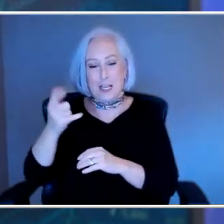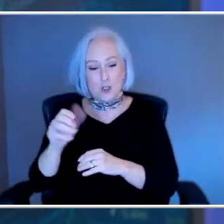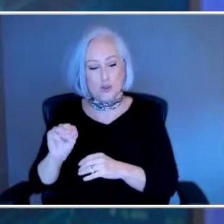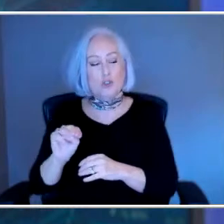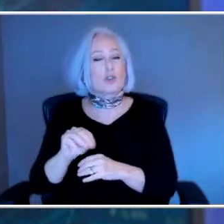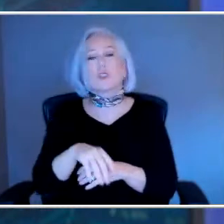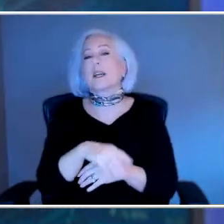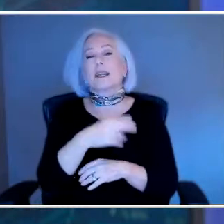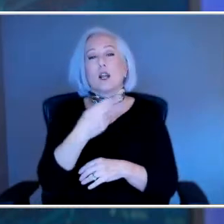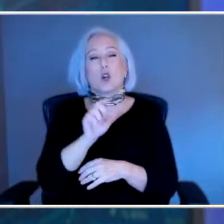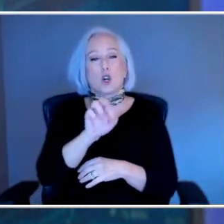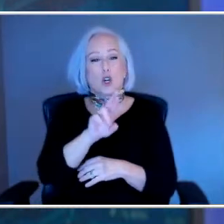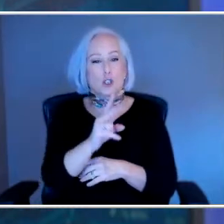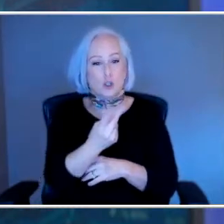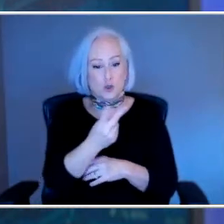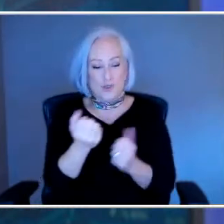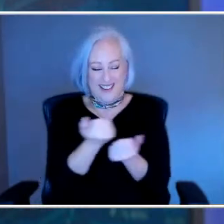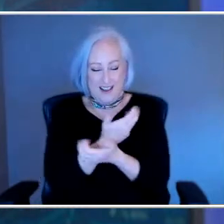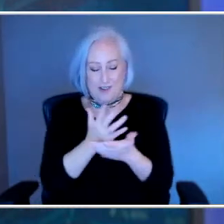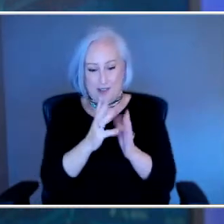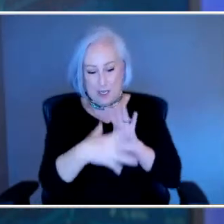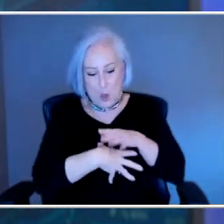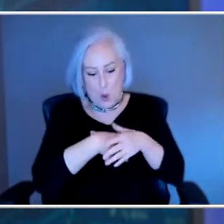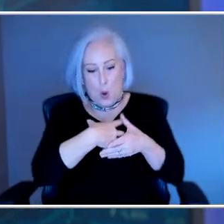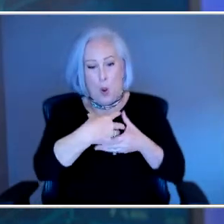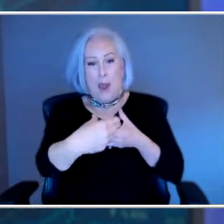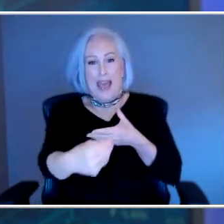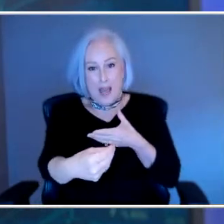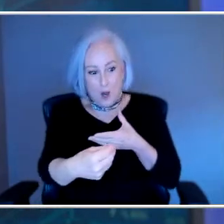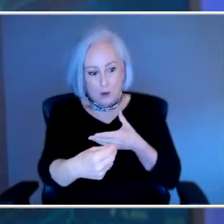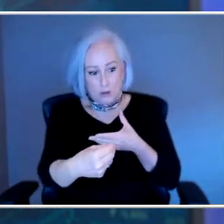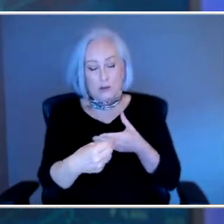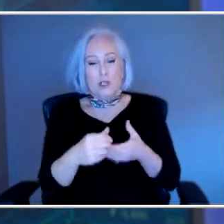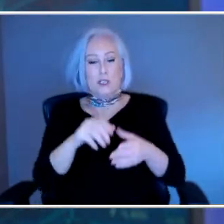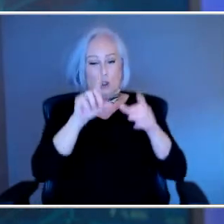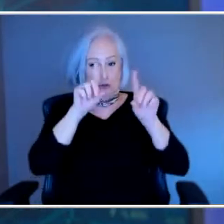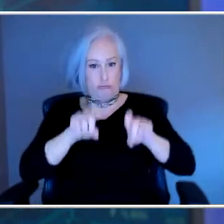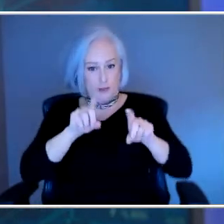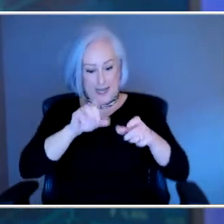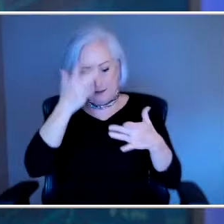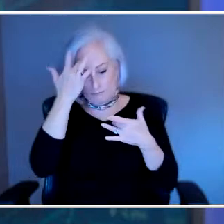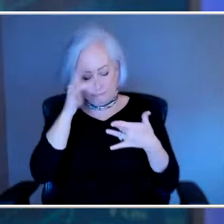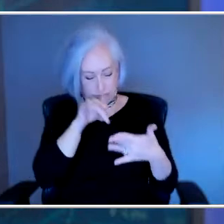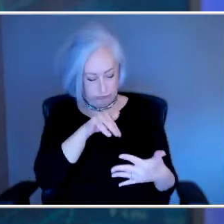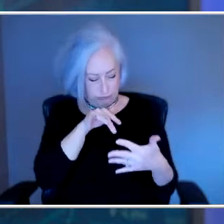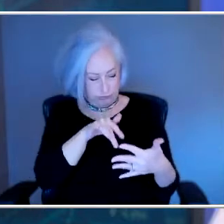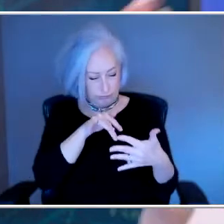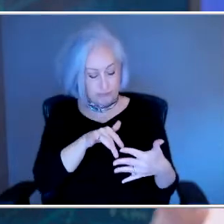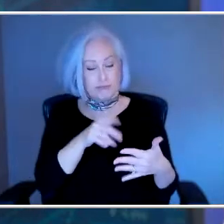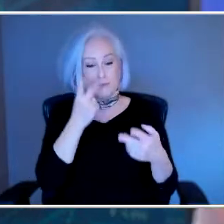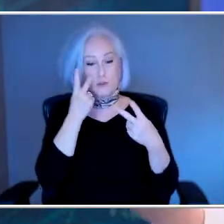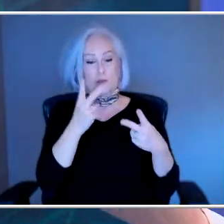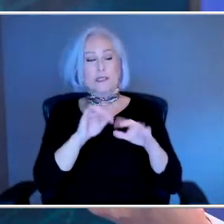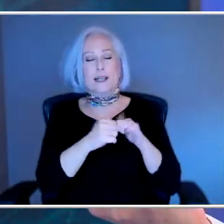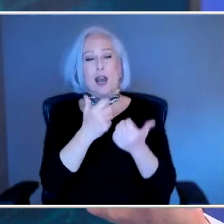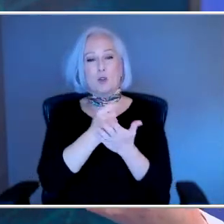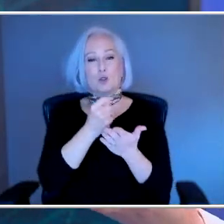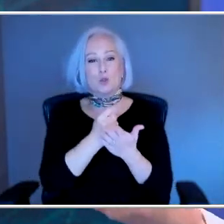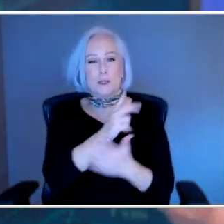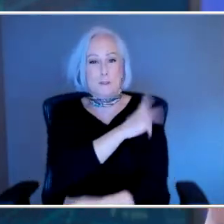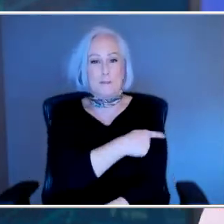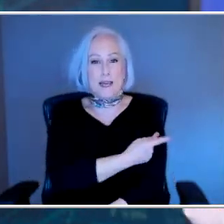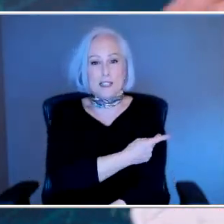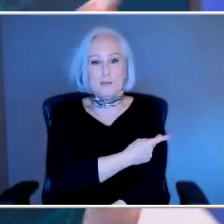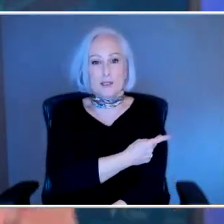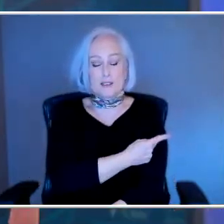pathologist, really revolutionizing how we treat patients. By having that information now up front, together we strategize,